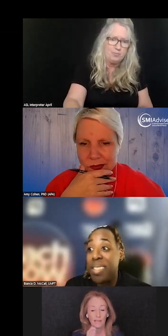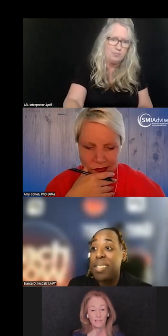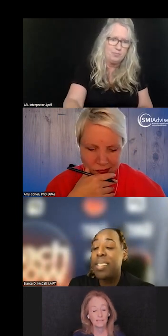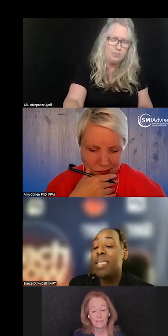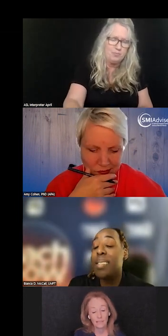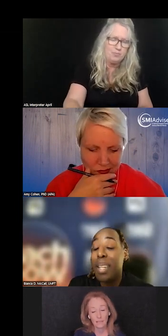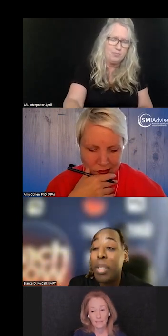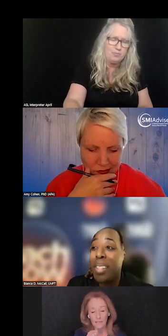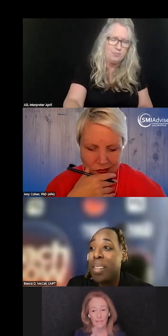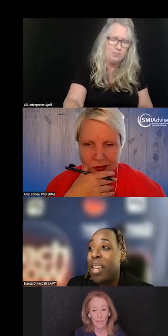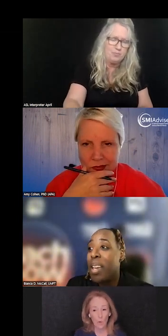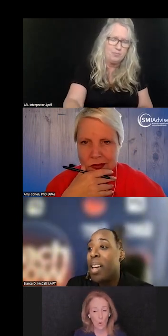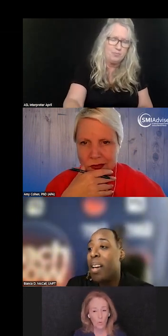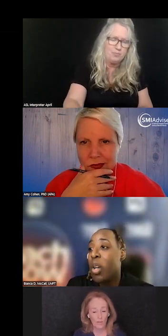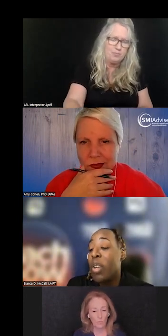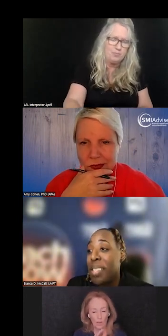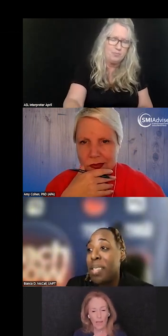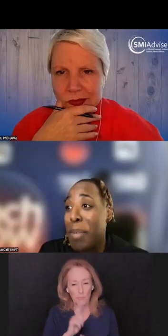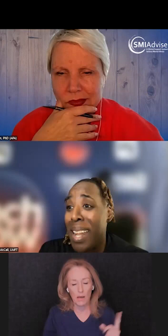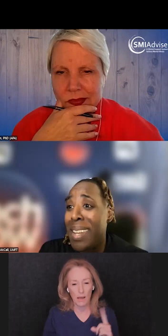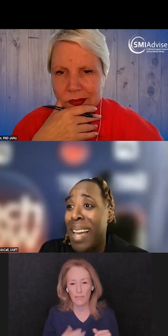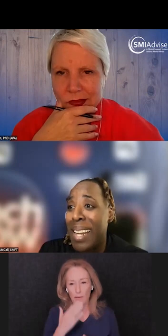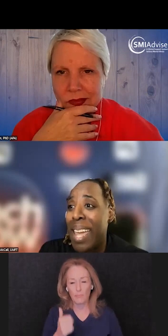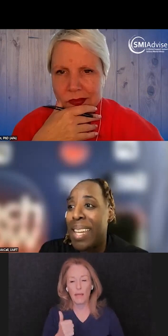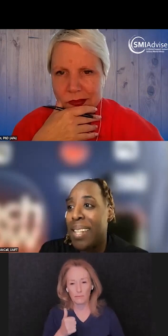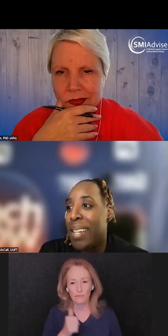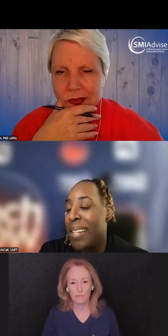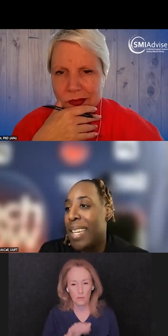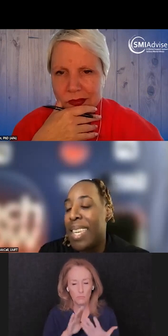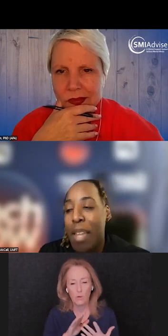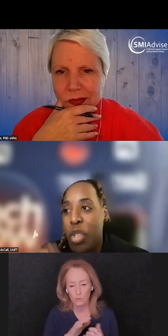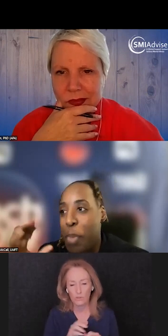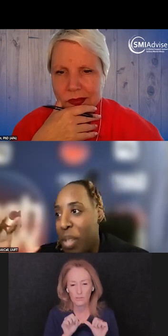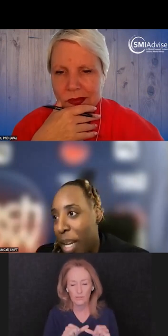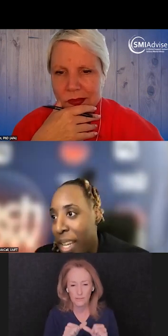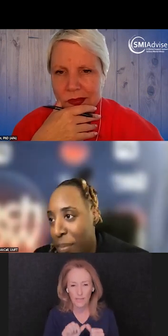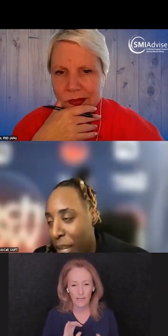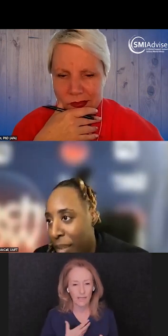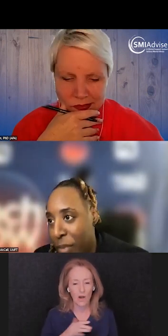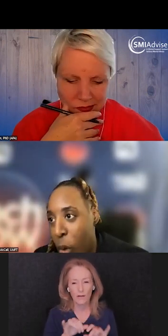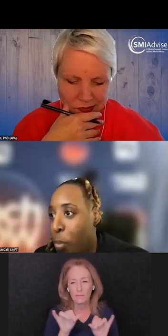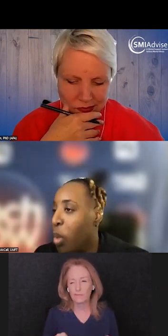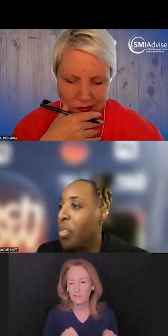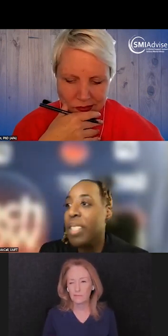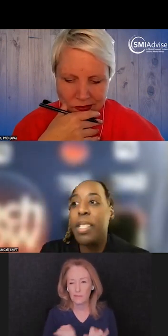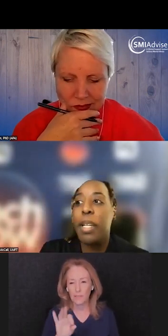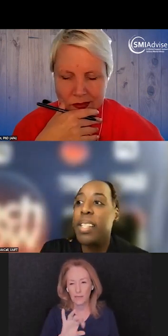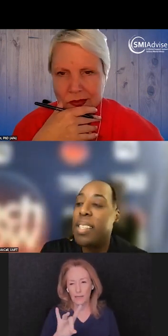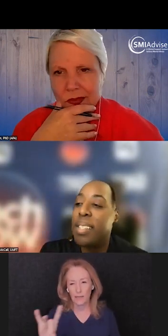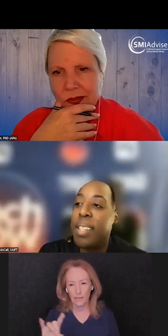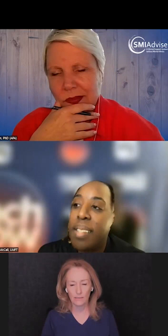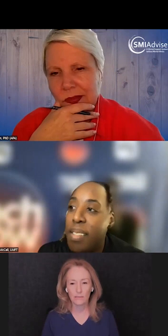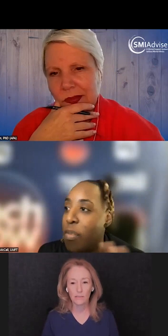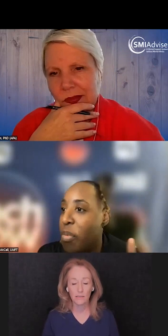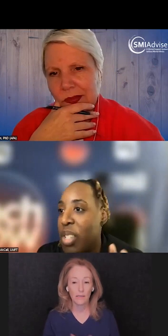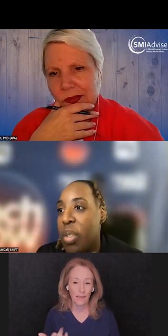the success and sustainability of our crisis system in 988. And again, just based on my own personal lived experiences